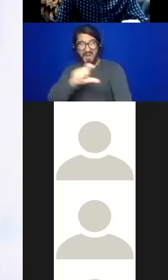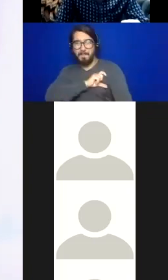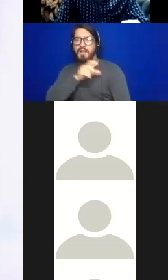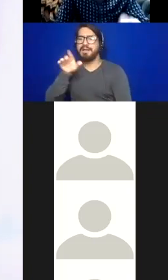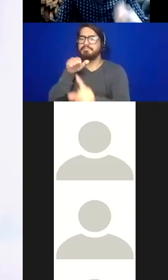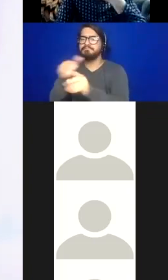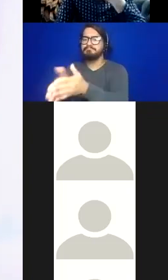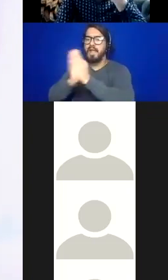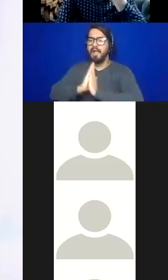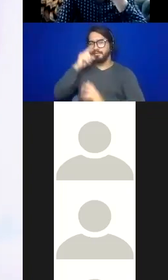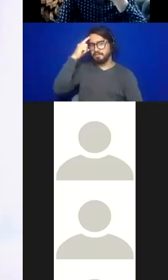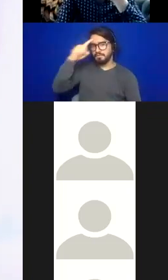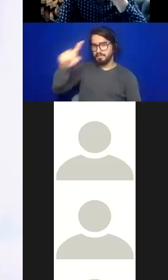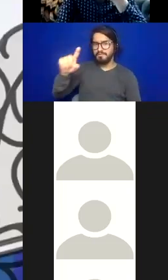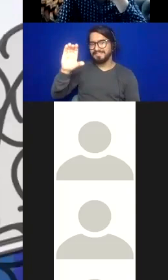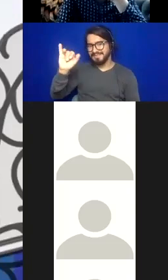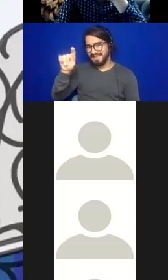officer.